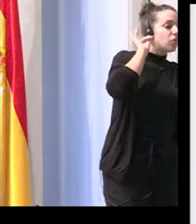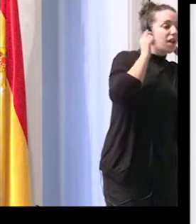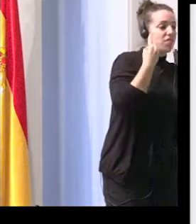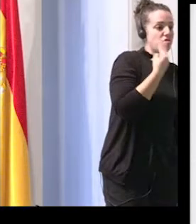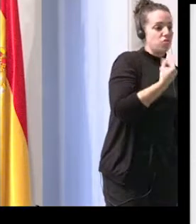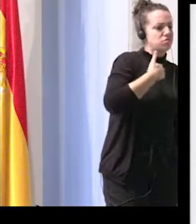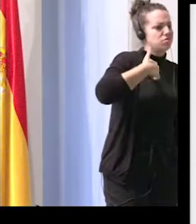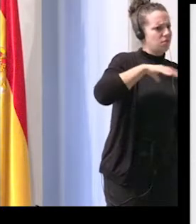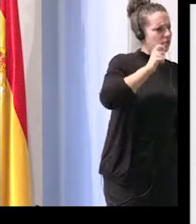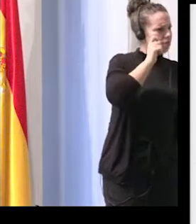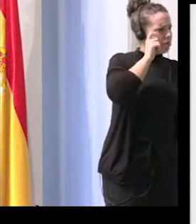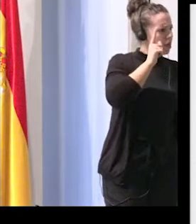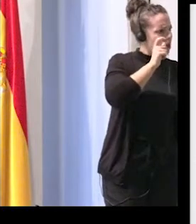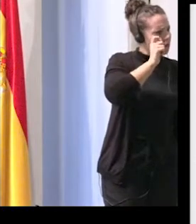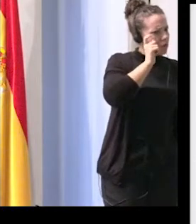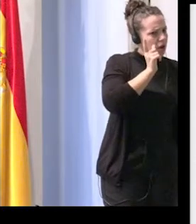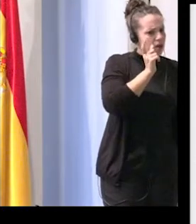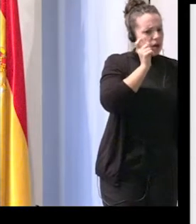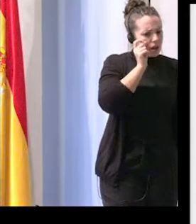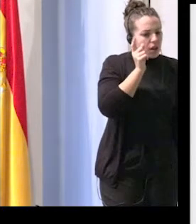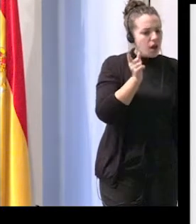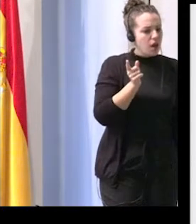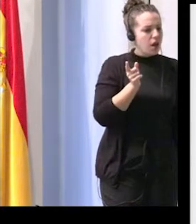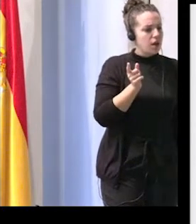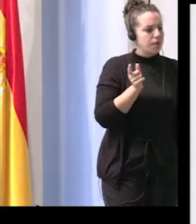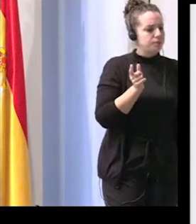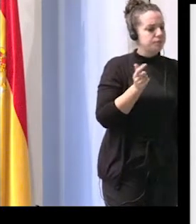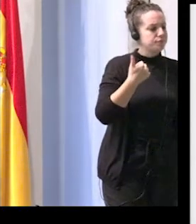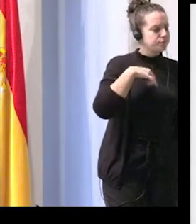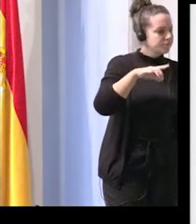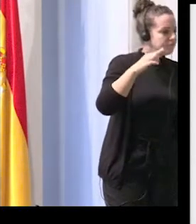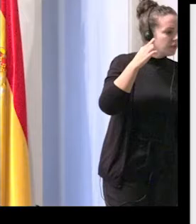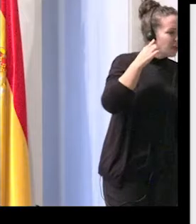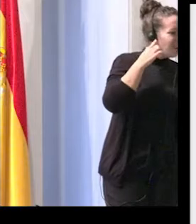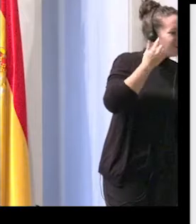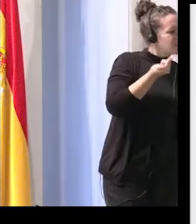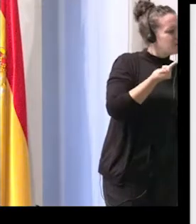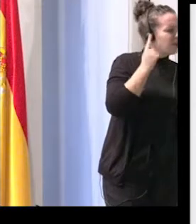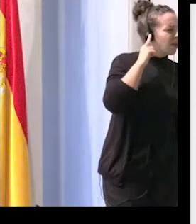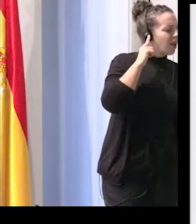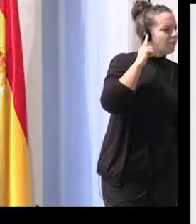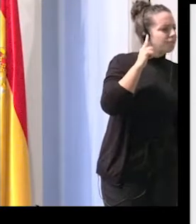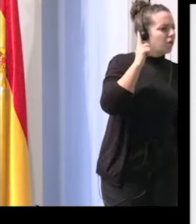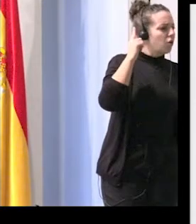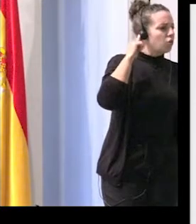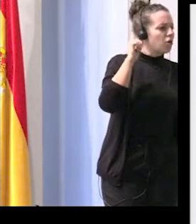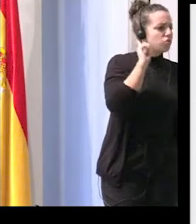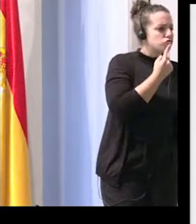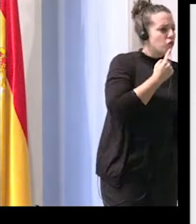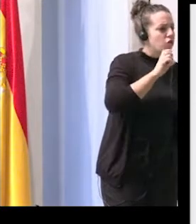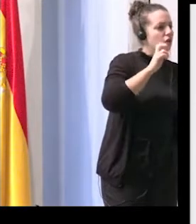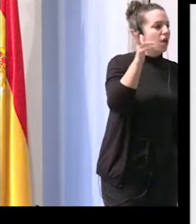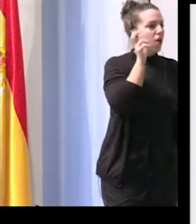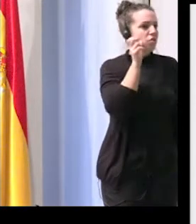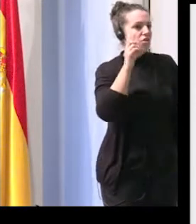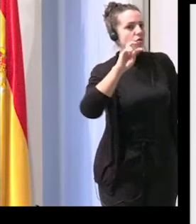out there who have one deaf ear and good hearing in the other ear. They can hear acoustic sound